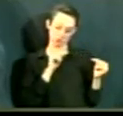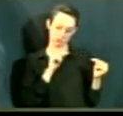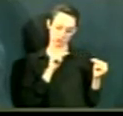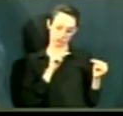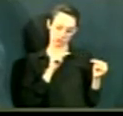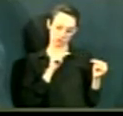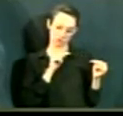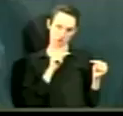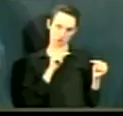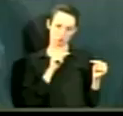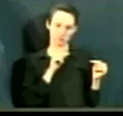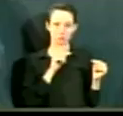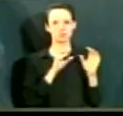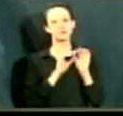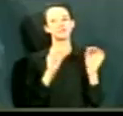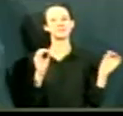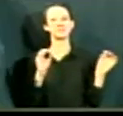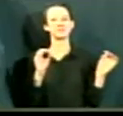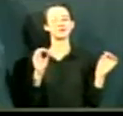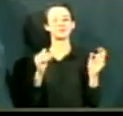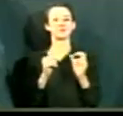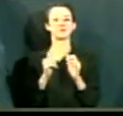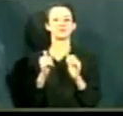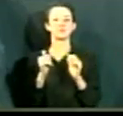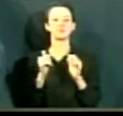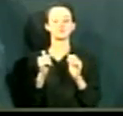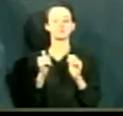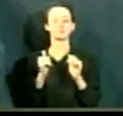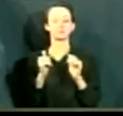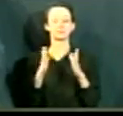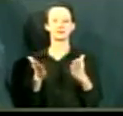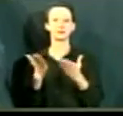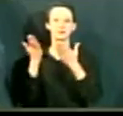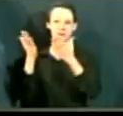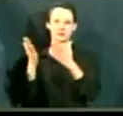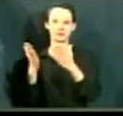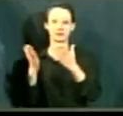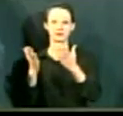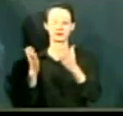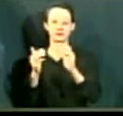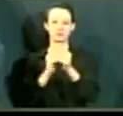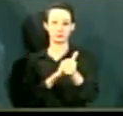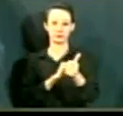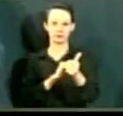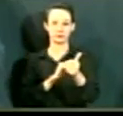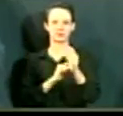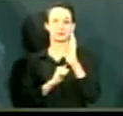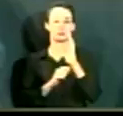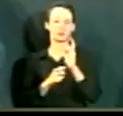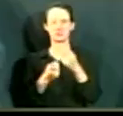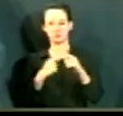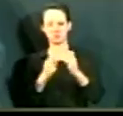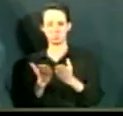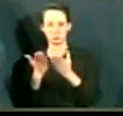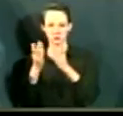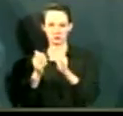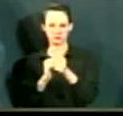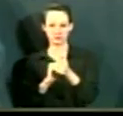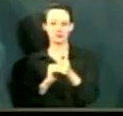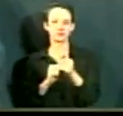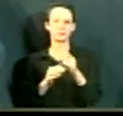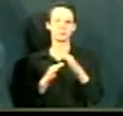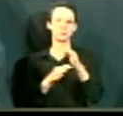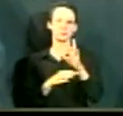opposed? Okay, the motion for the substitute motion carries, and we'll defer this for 30 days. You may need to work.